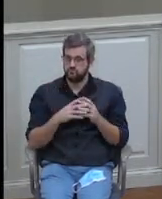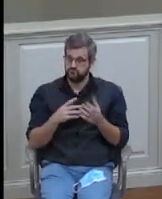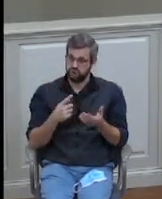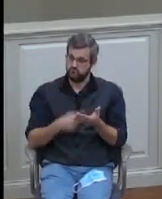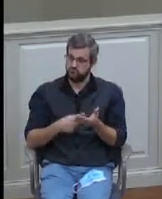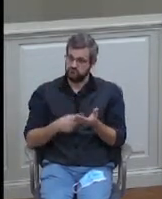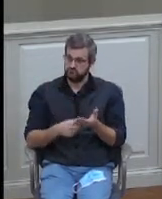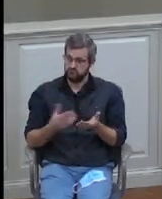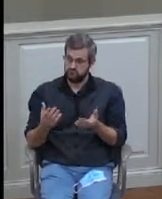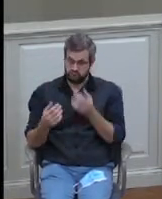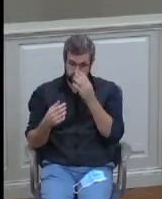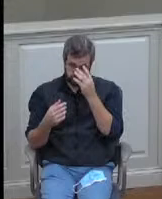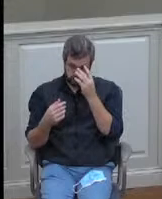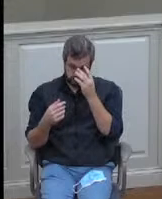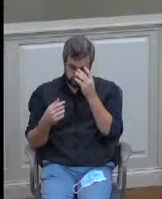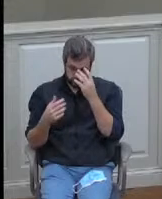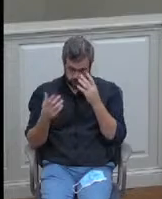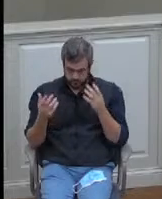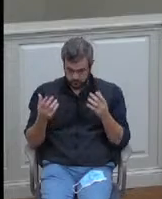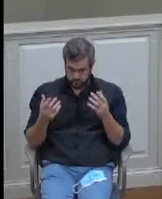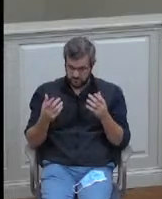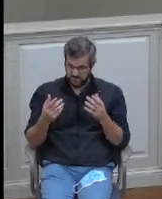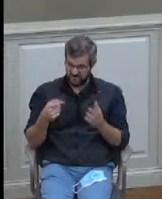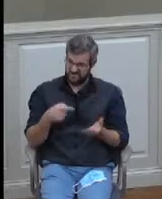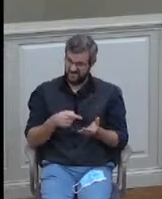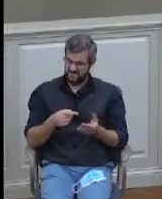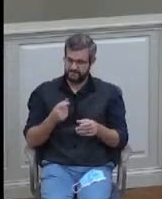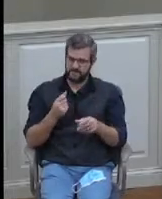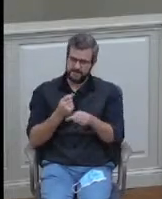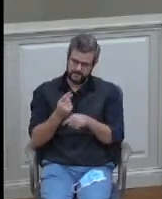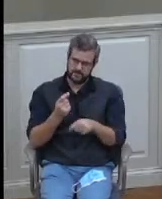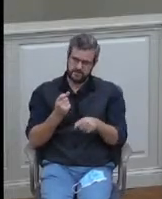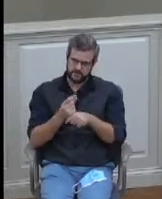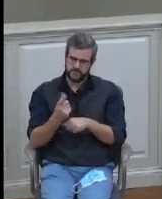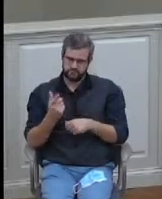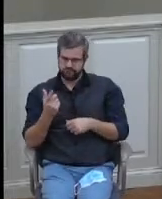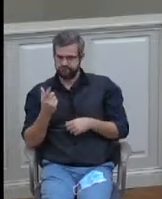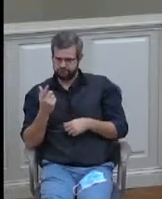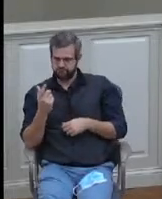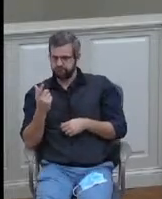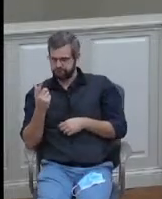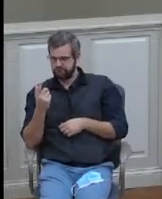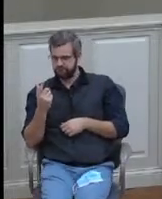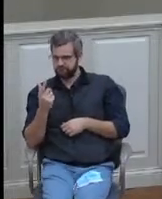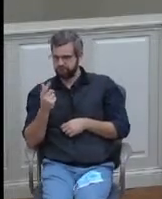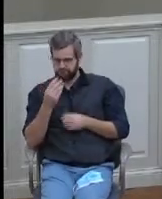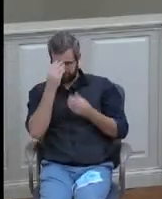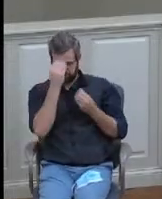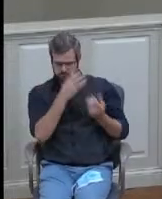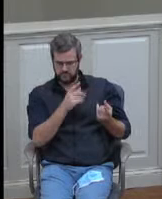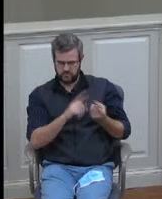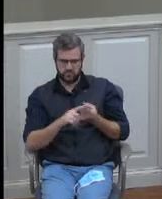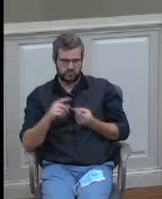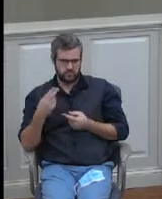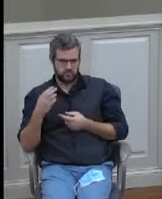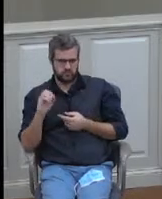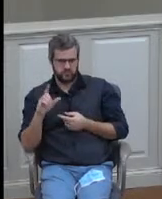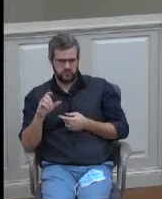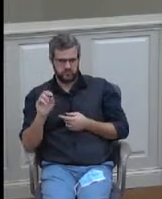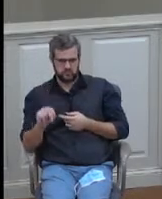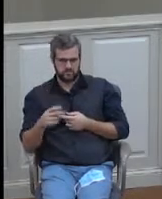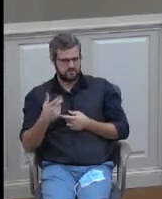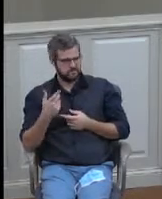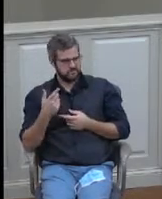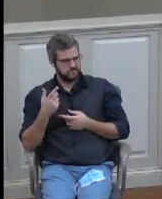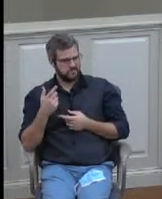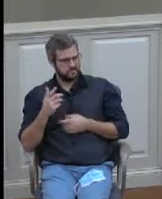This is something that we do every year, Commissioner Holland. It's a matter